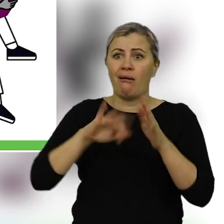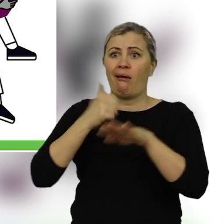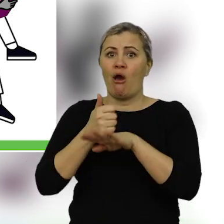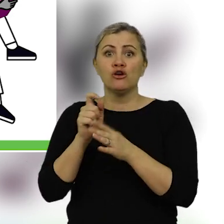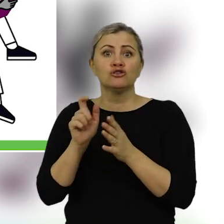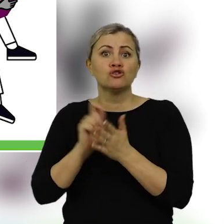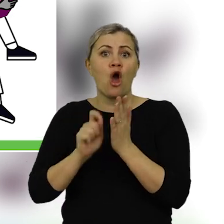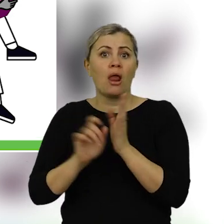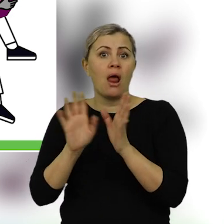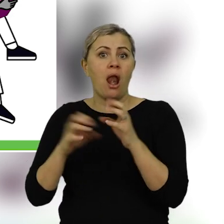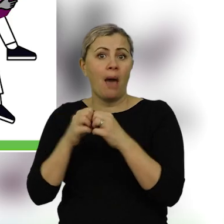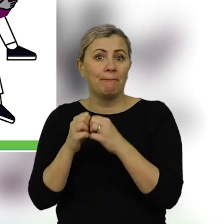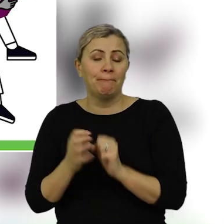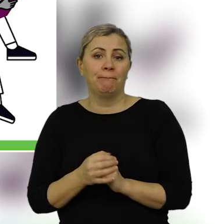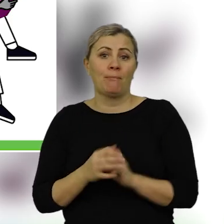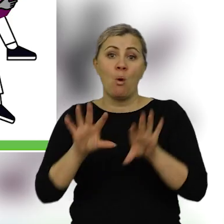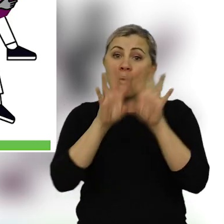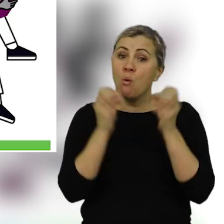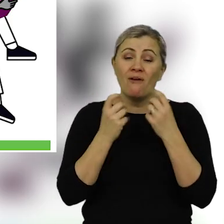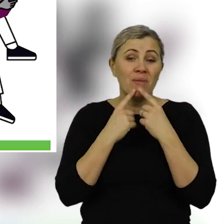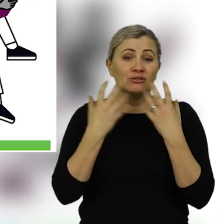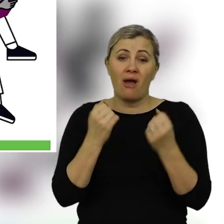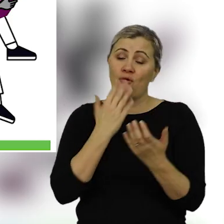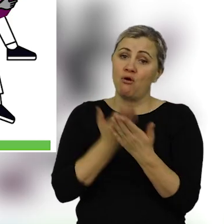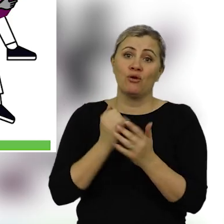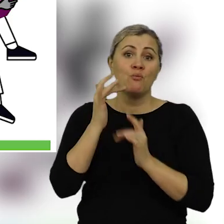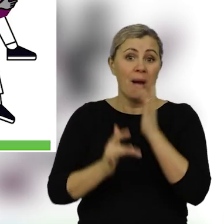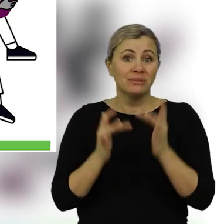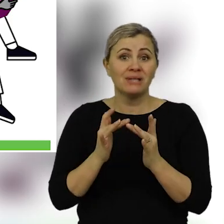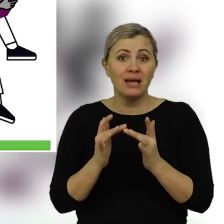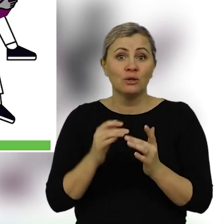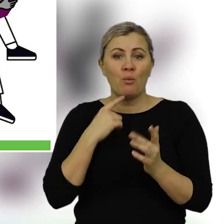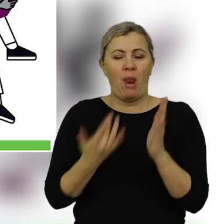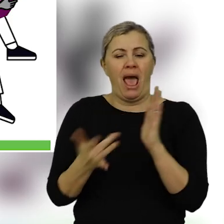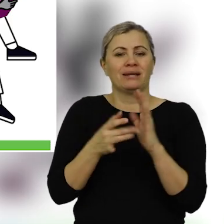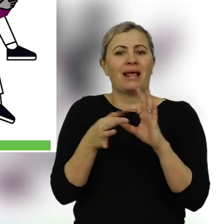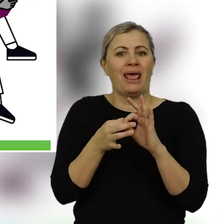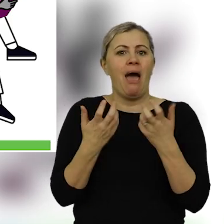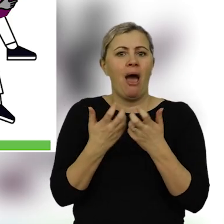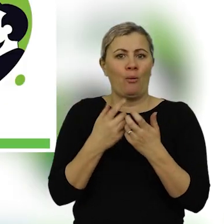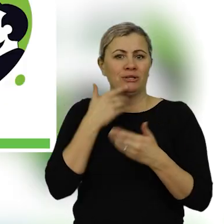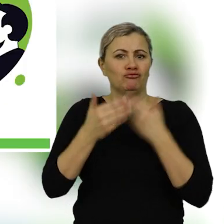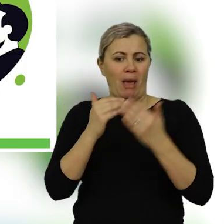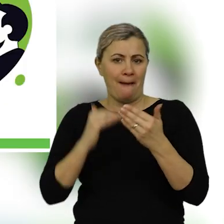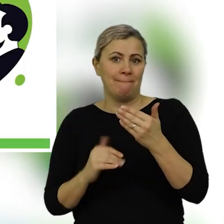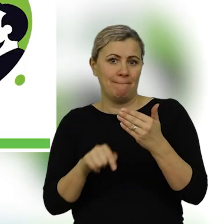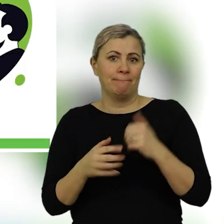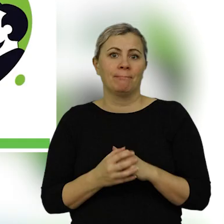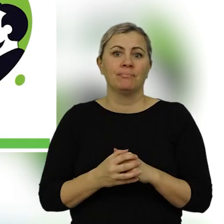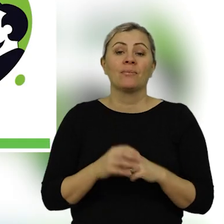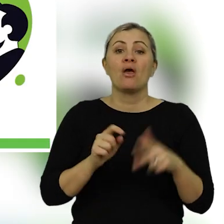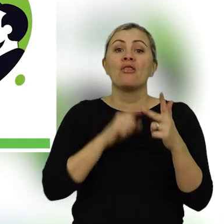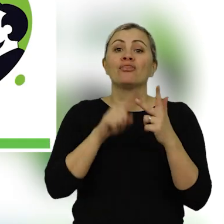club. All of these are available via our website, and we'll add a link to all of it in the description below. Our third key area